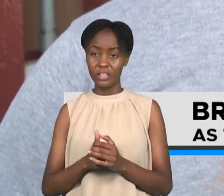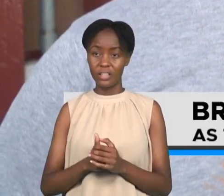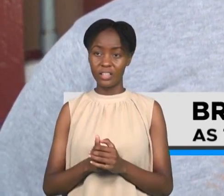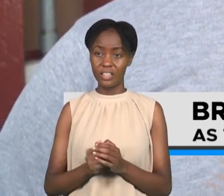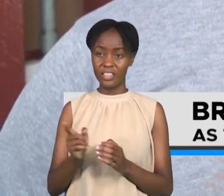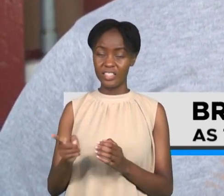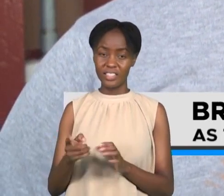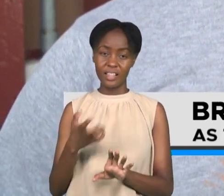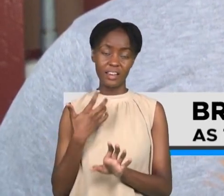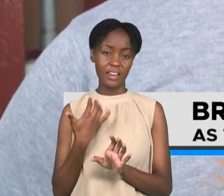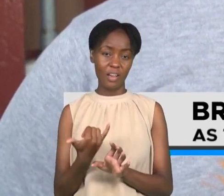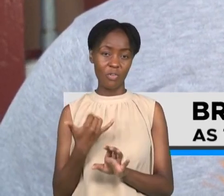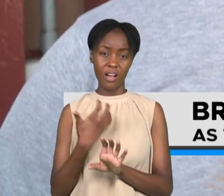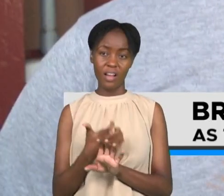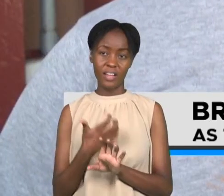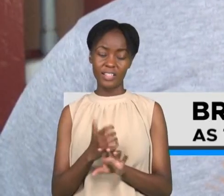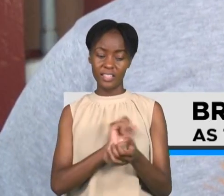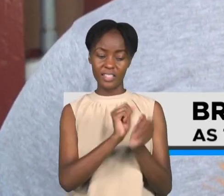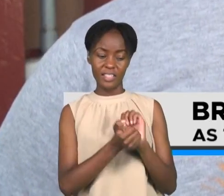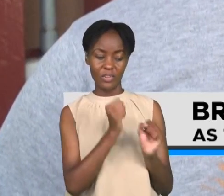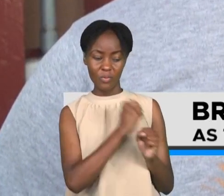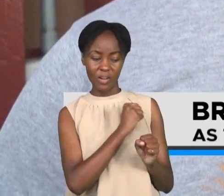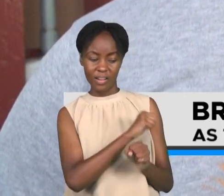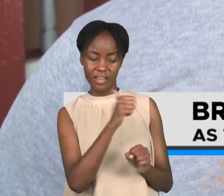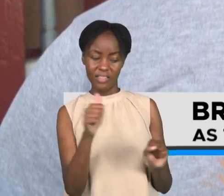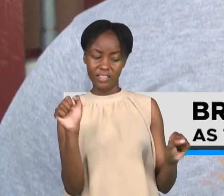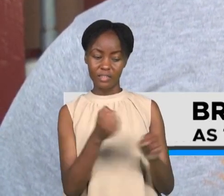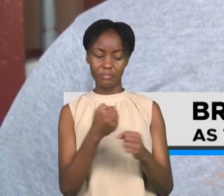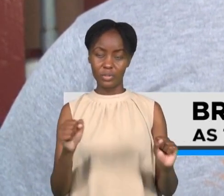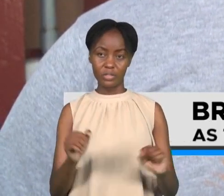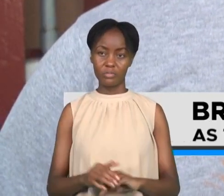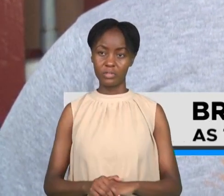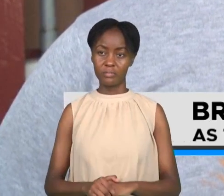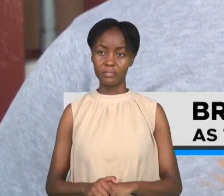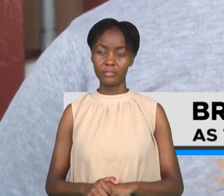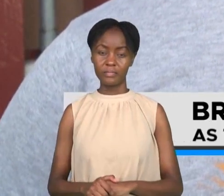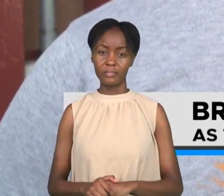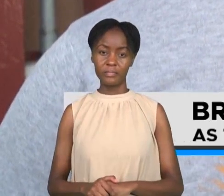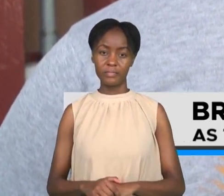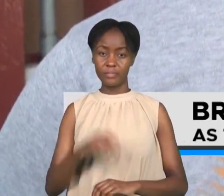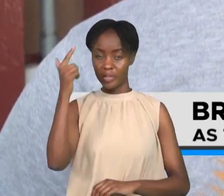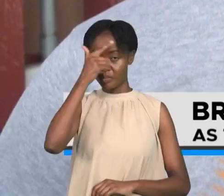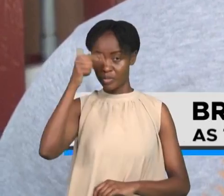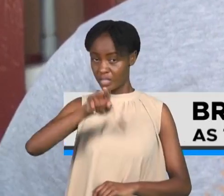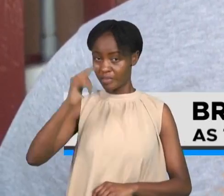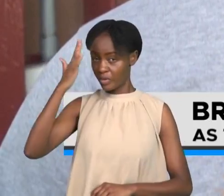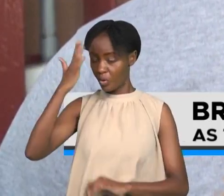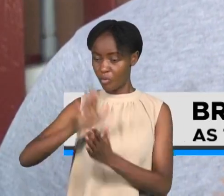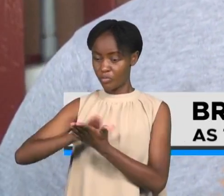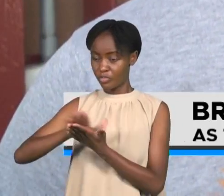It's kind of difficult to switch to something else when you know your passion is